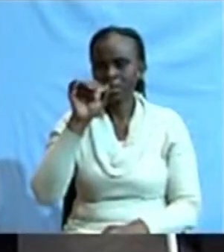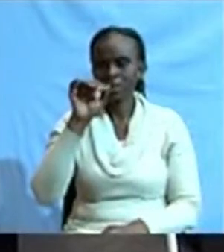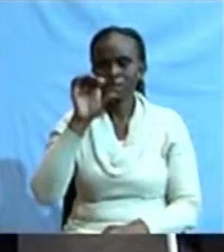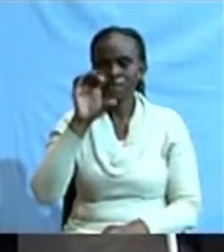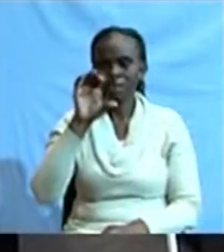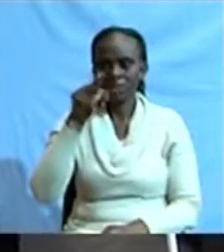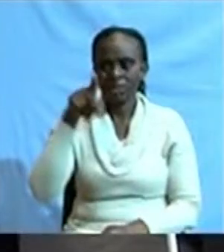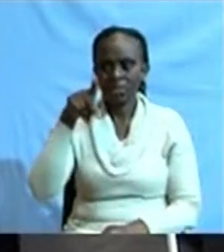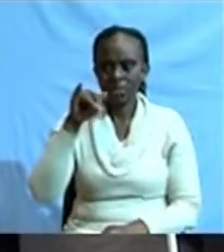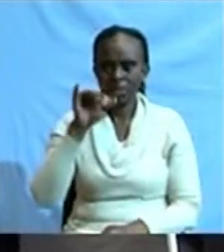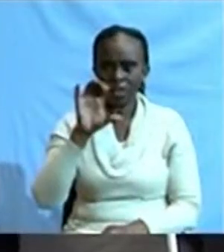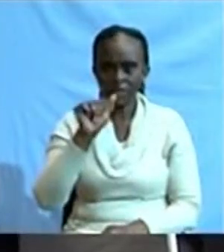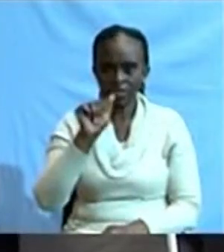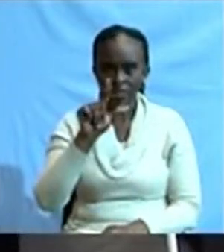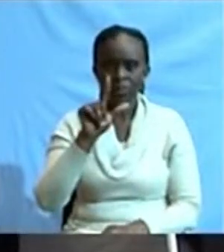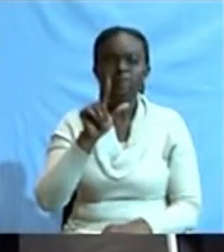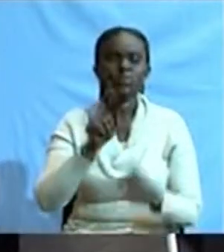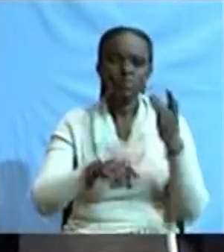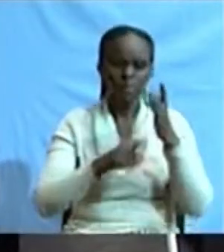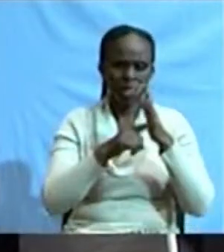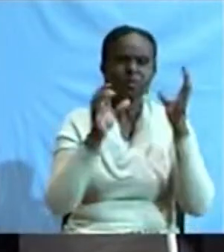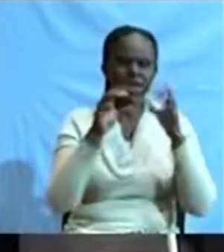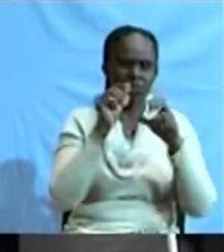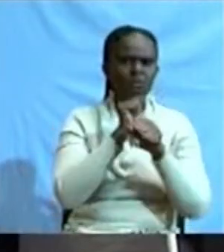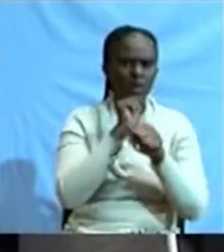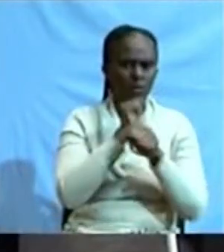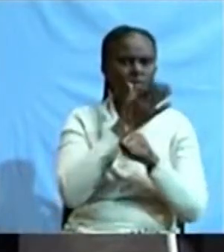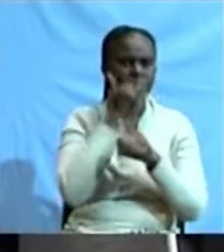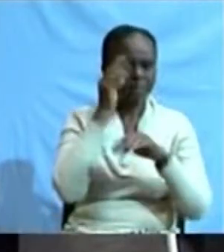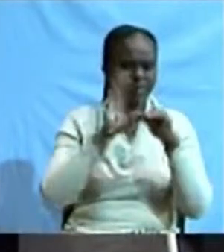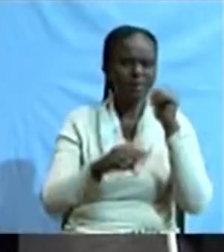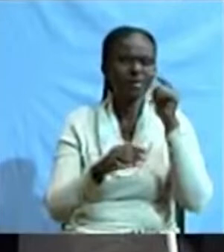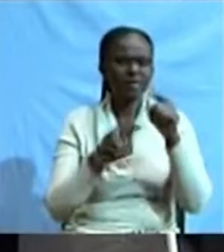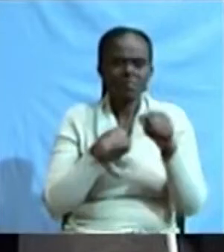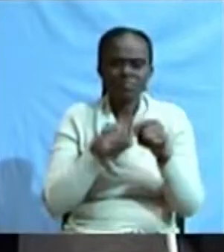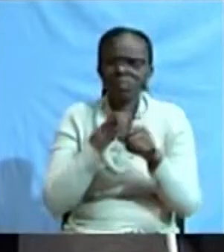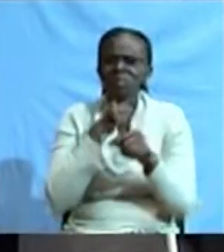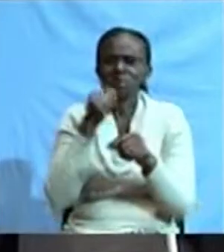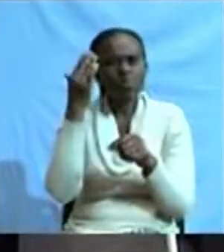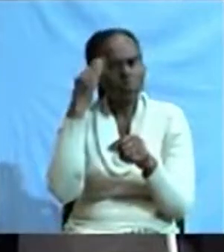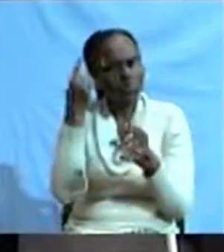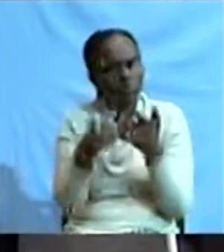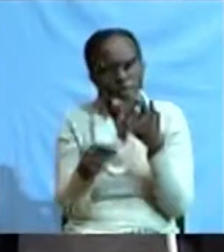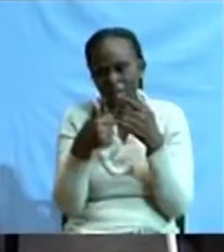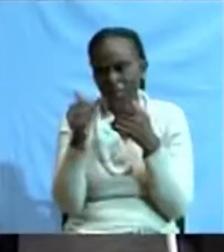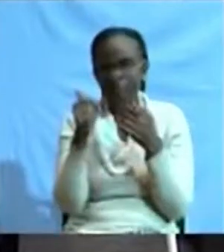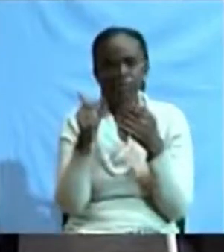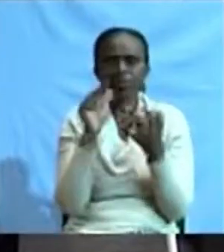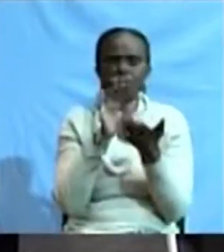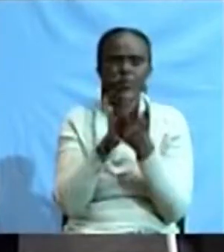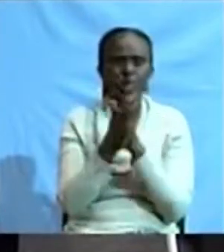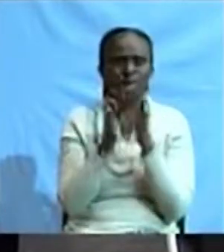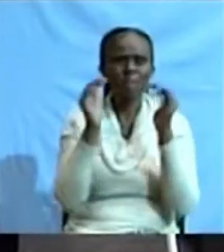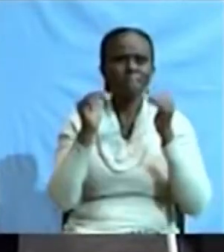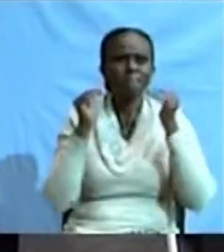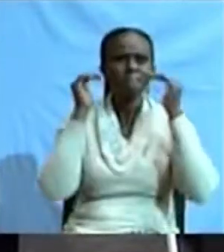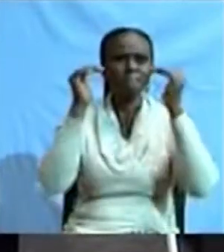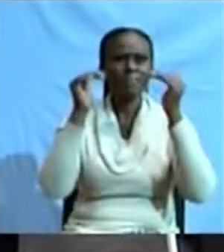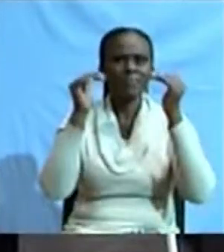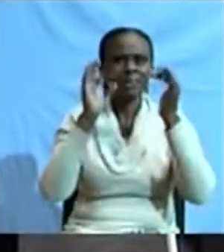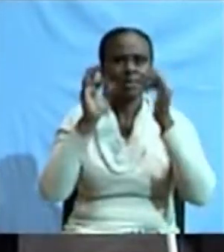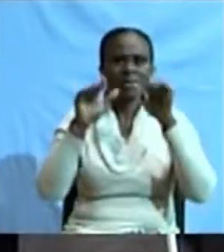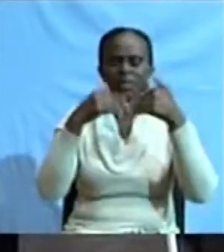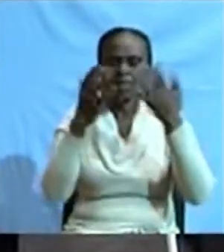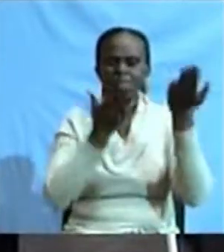council that are doing better than this. I don't know what made them to be municipal if they can't give